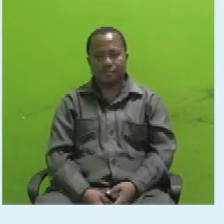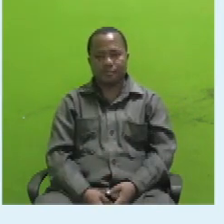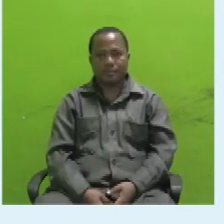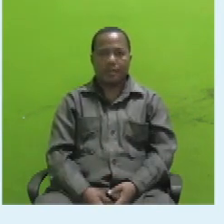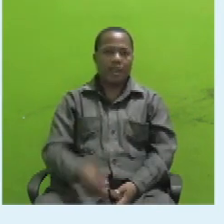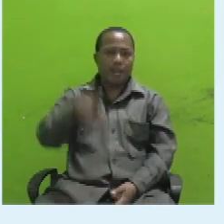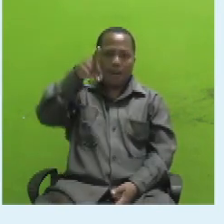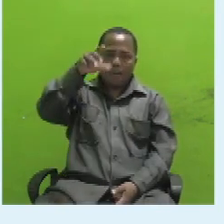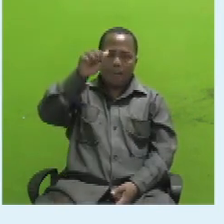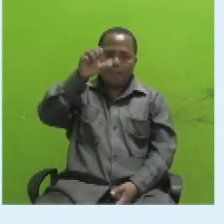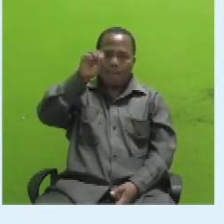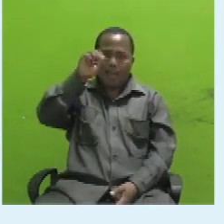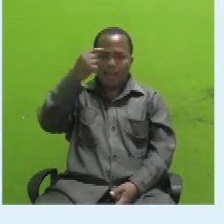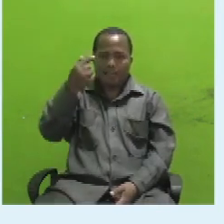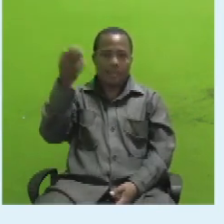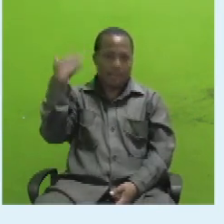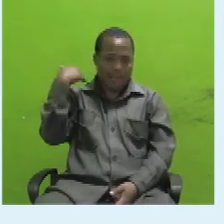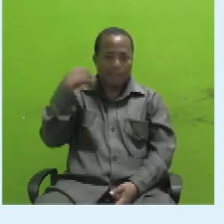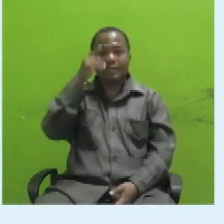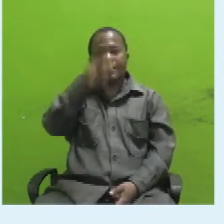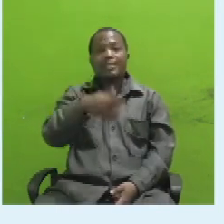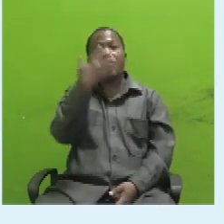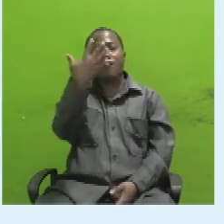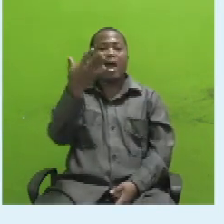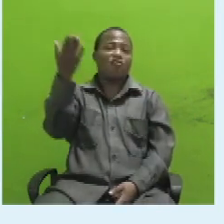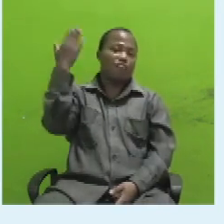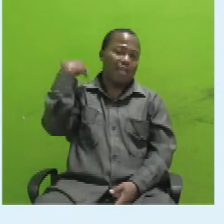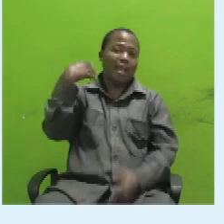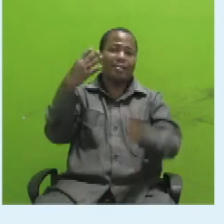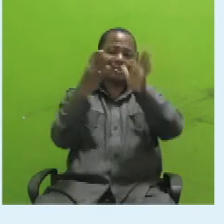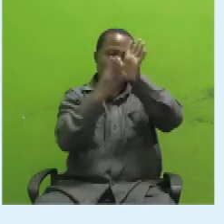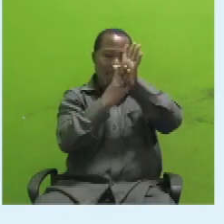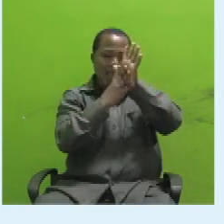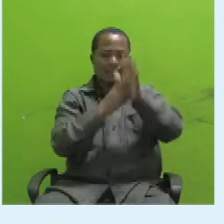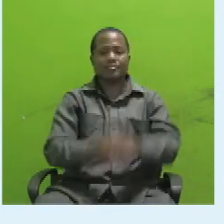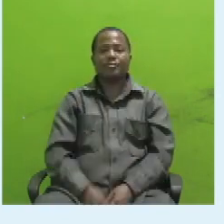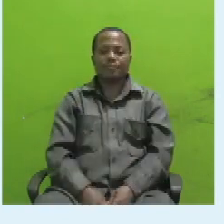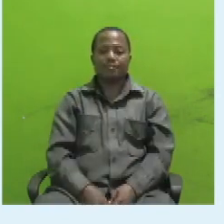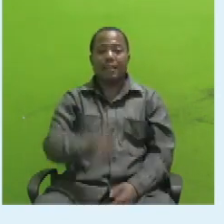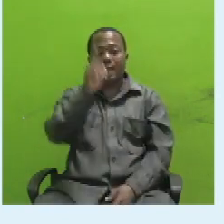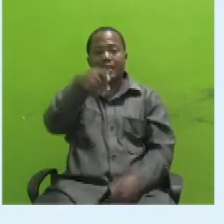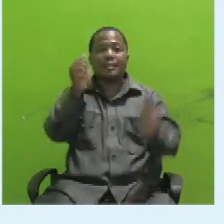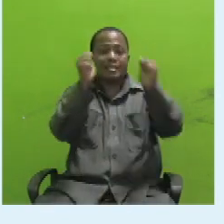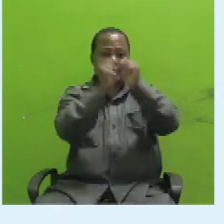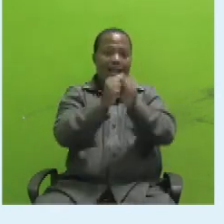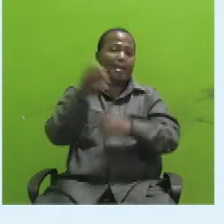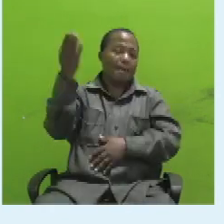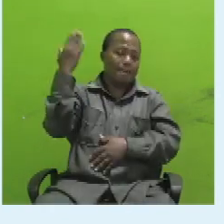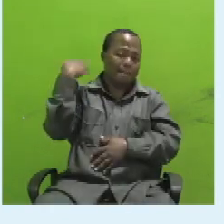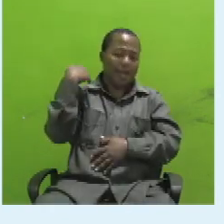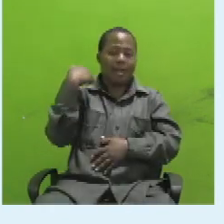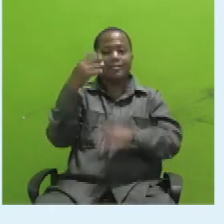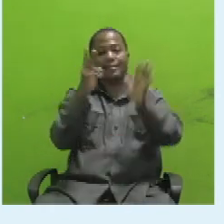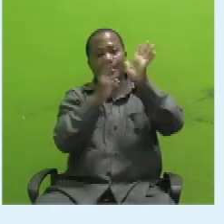Past. It's 5 past 9. It's 10 past